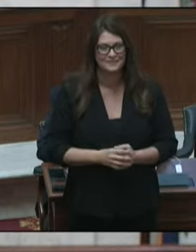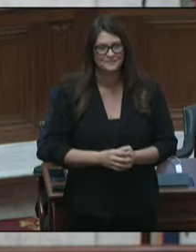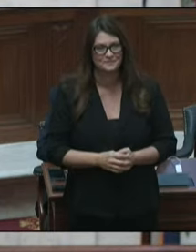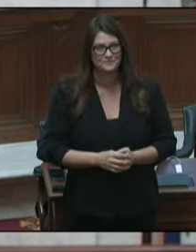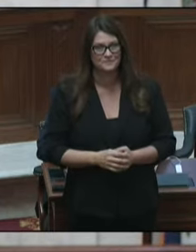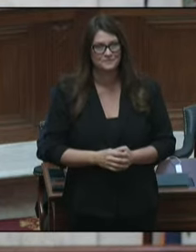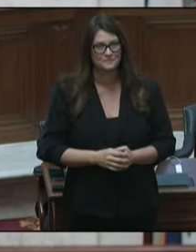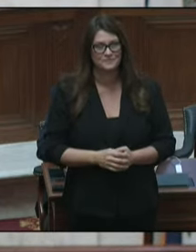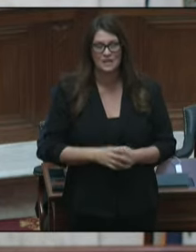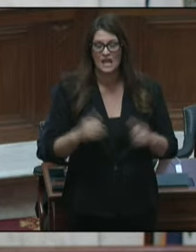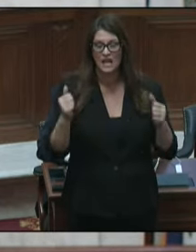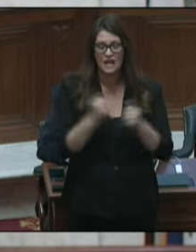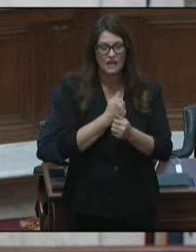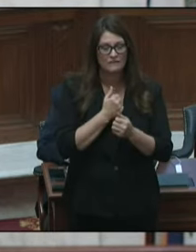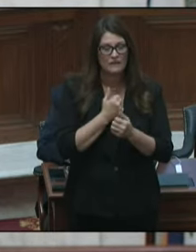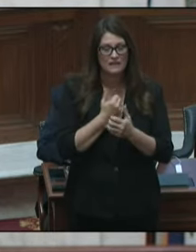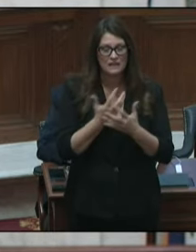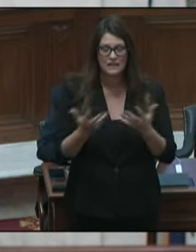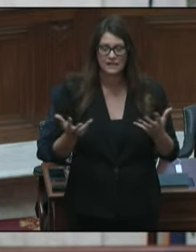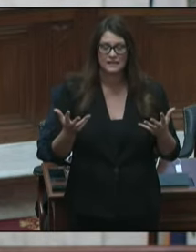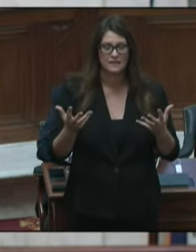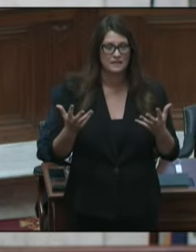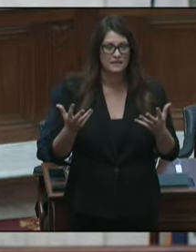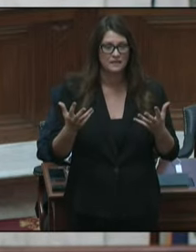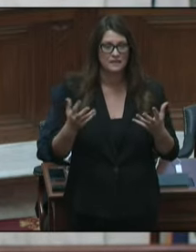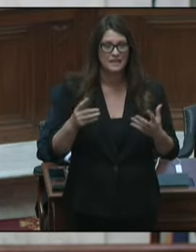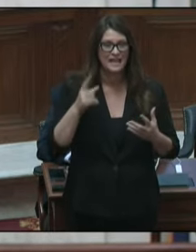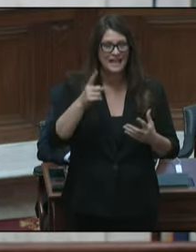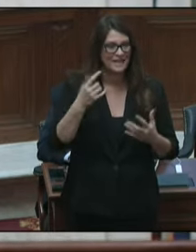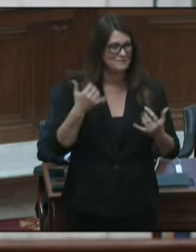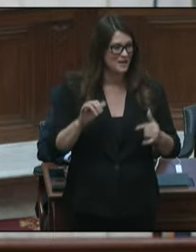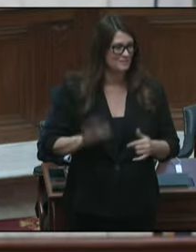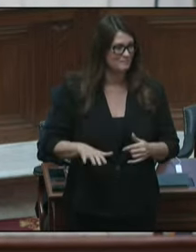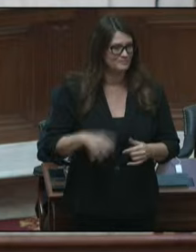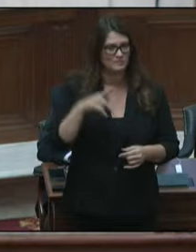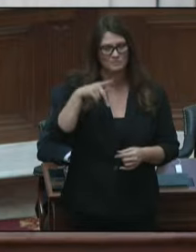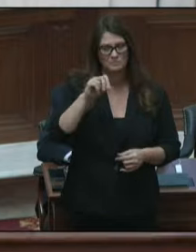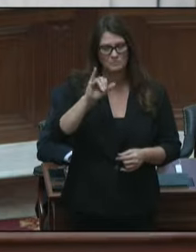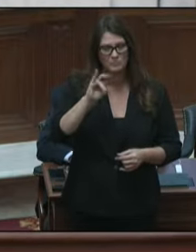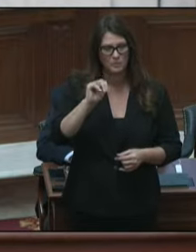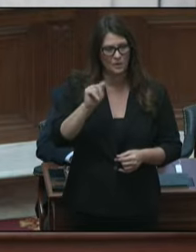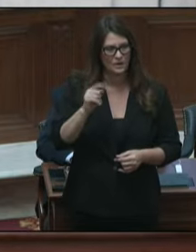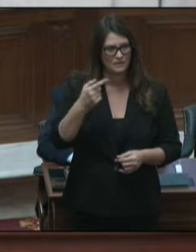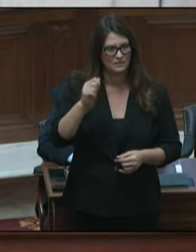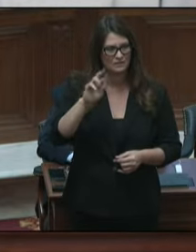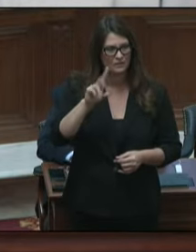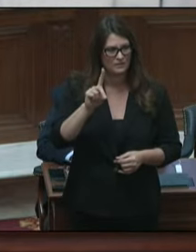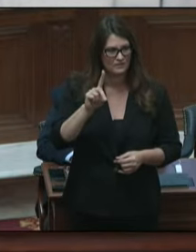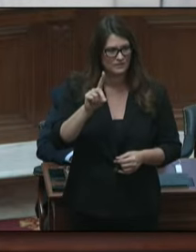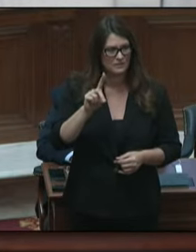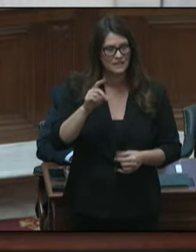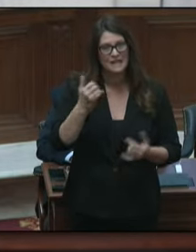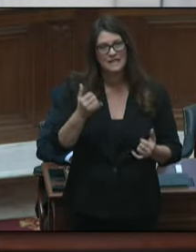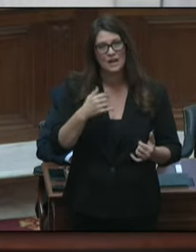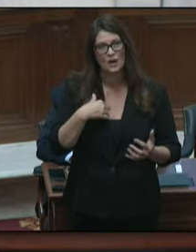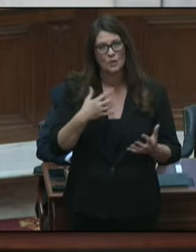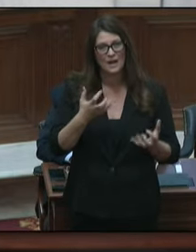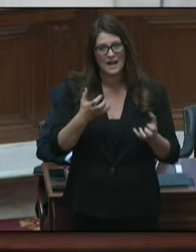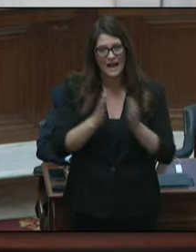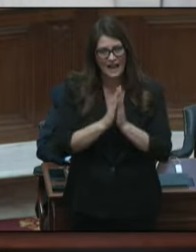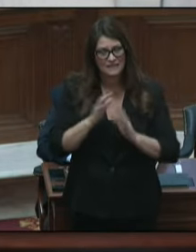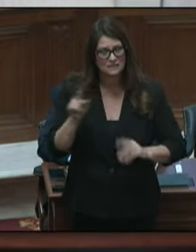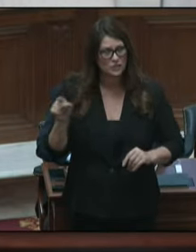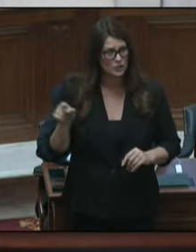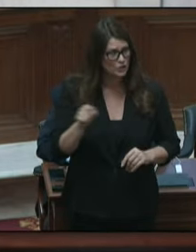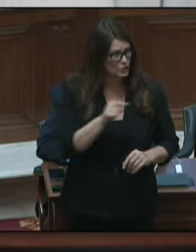With all that being said, Matt was a point guard. With all that being said, I'll ask you right now to do what I asked